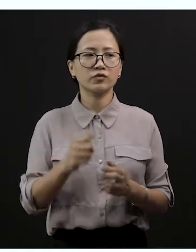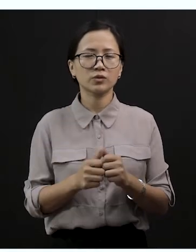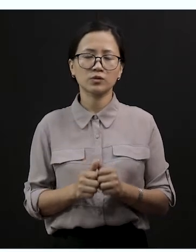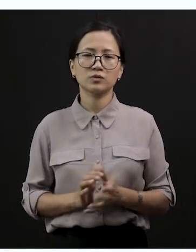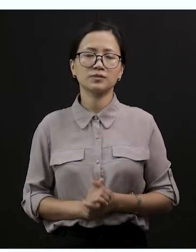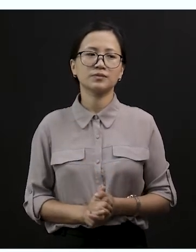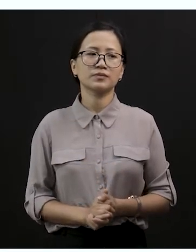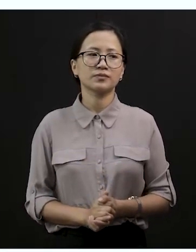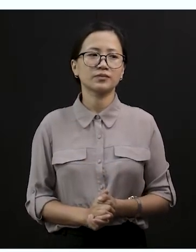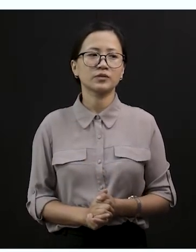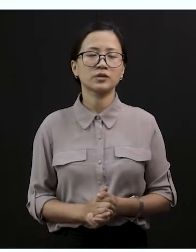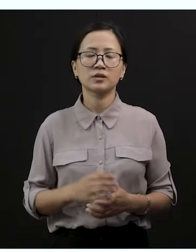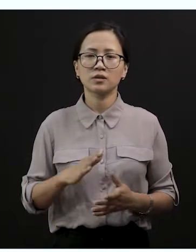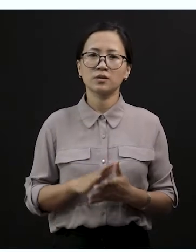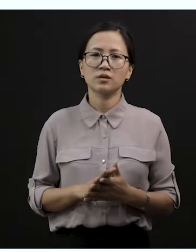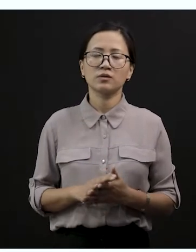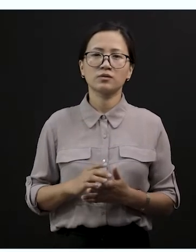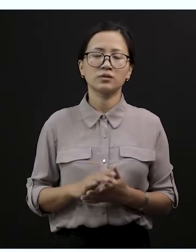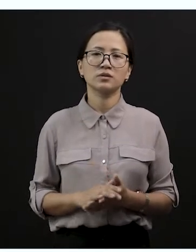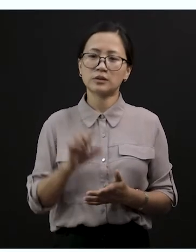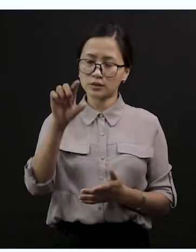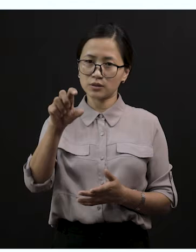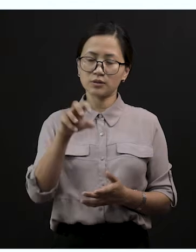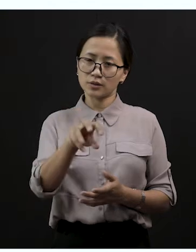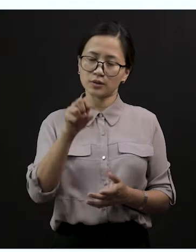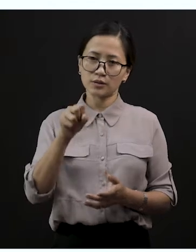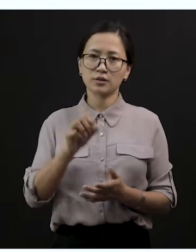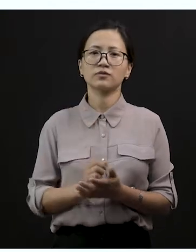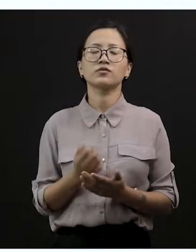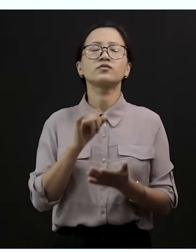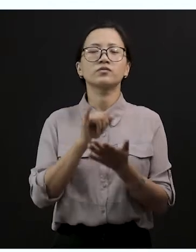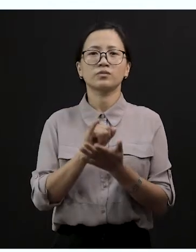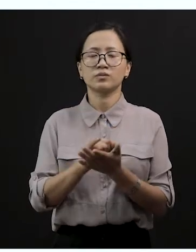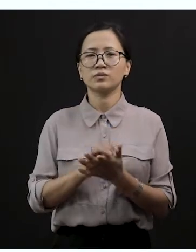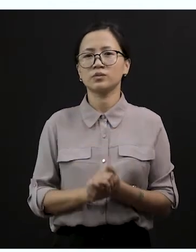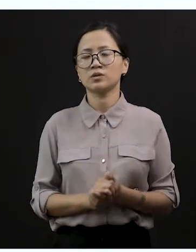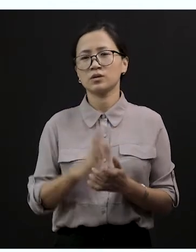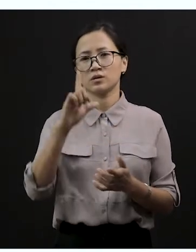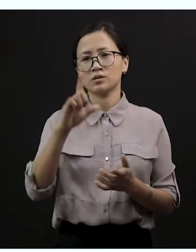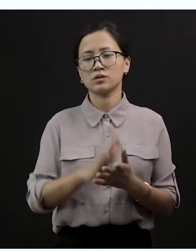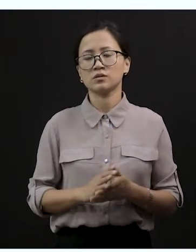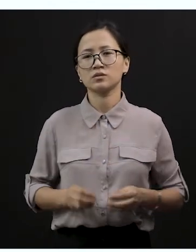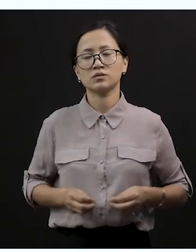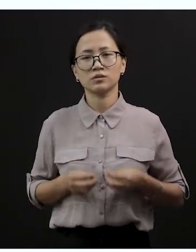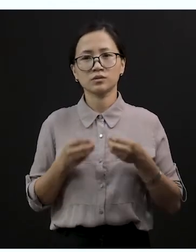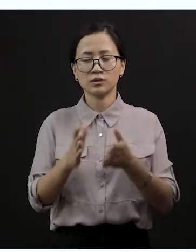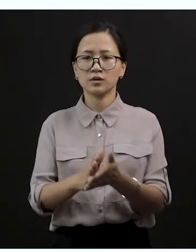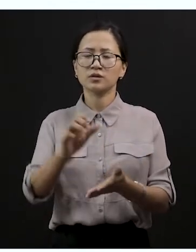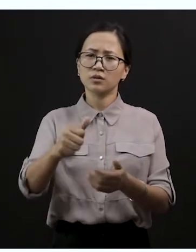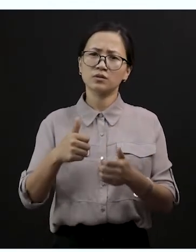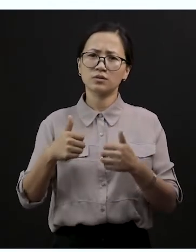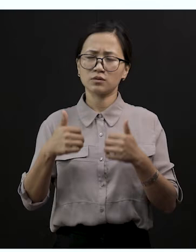at last, right? So that is why tit for tat. That means, Lima, you get the result of what